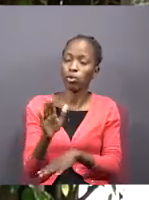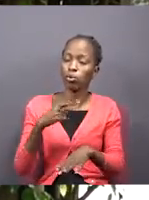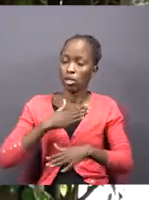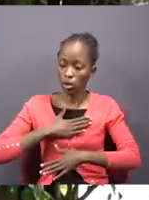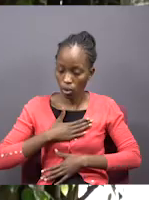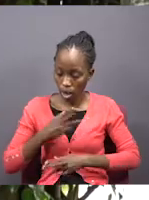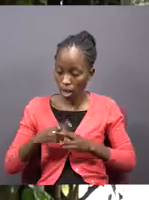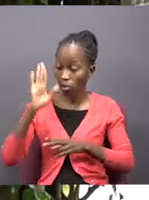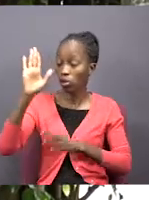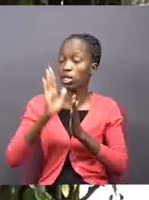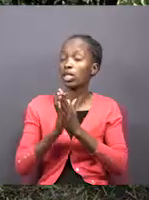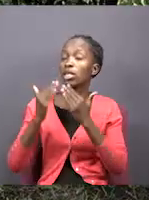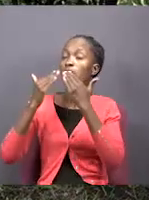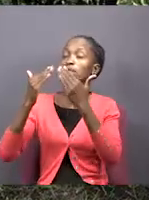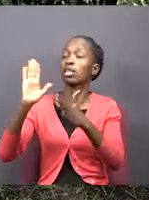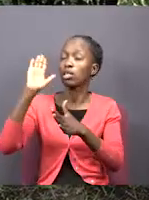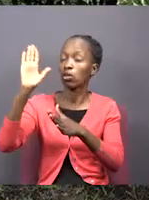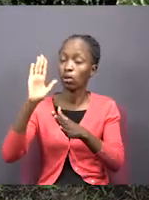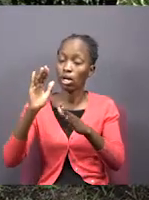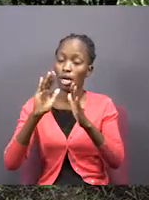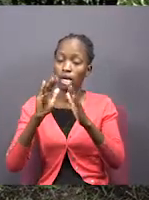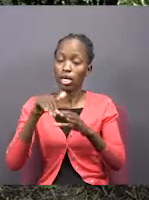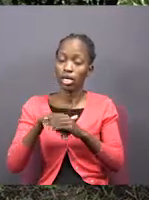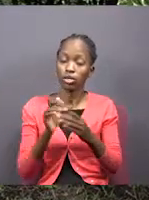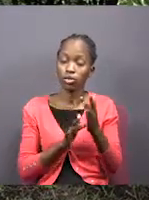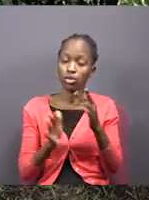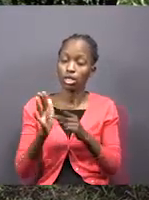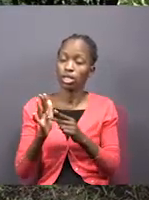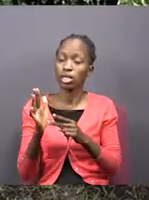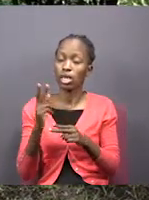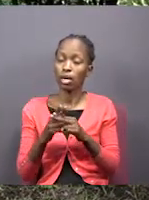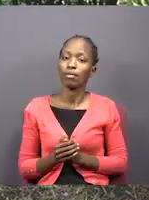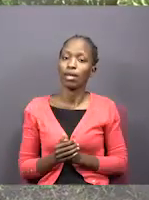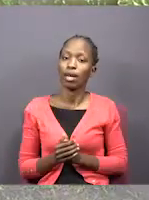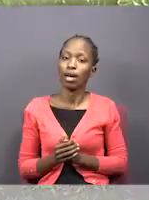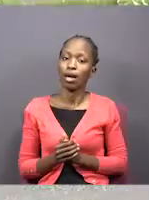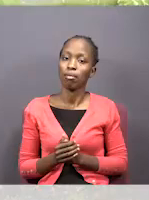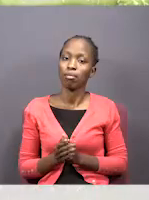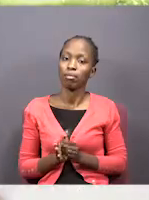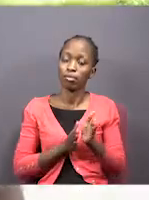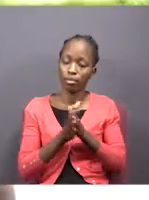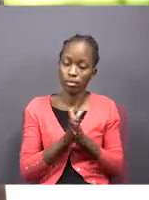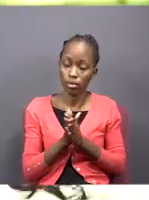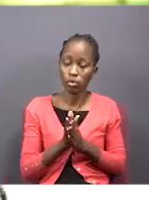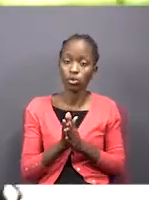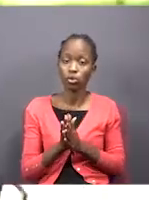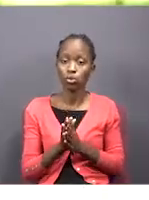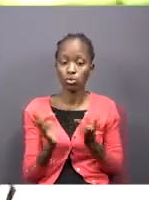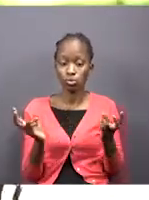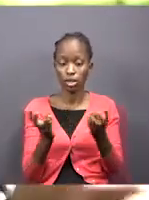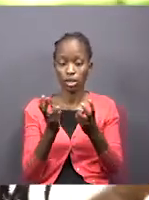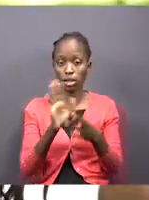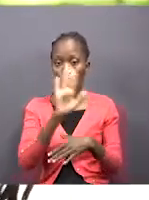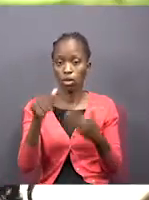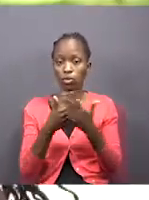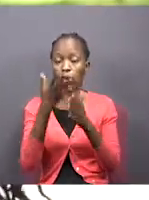them. We honor your name and we thank you, and this is our prayer. In Jesus' name, amen. Now it is time to give